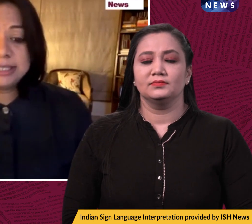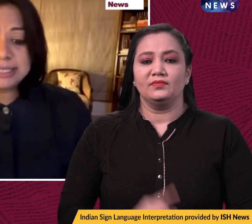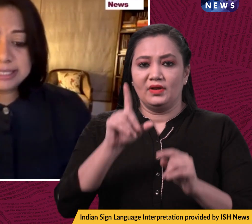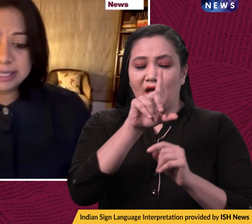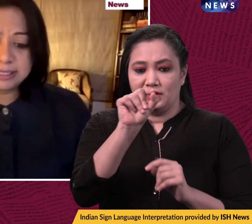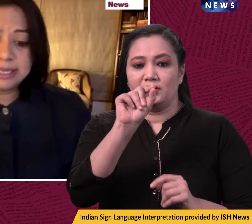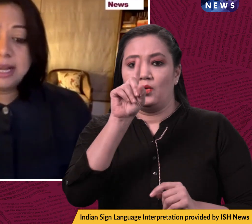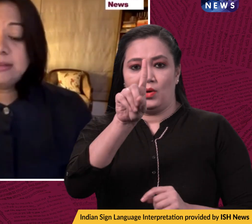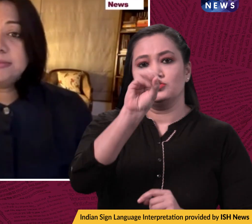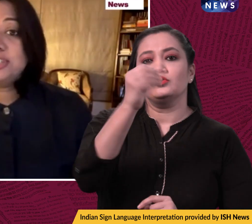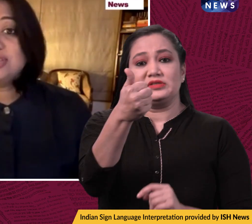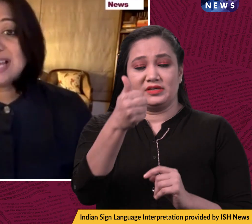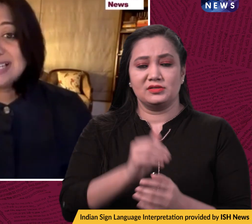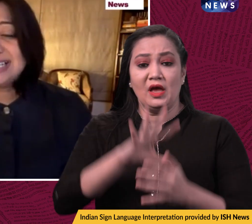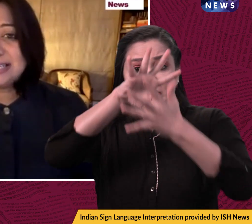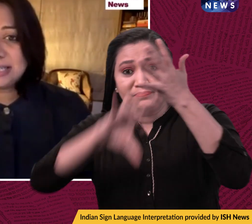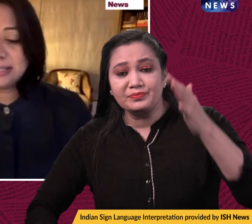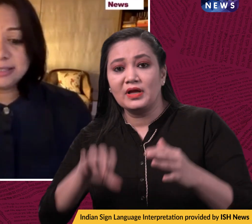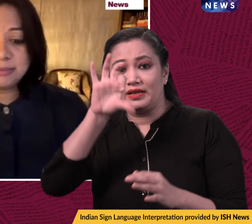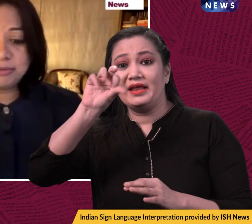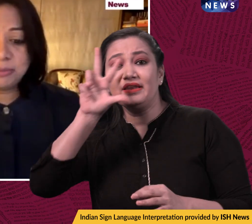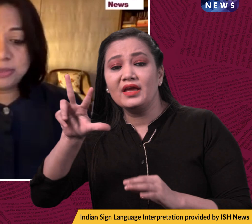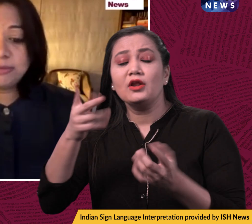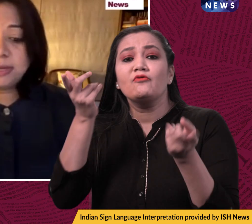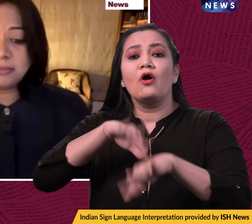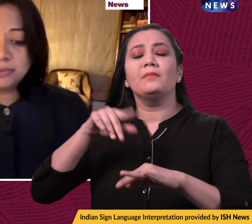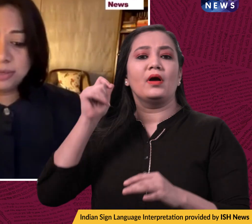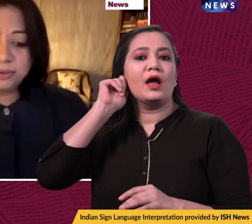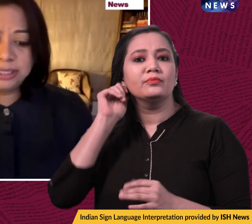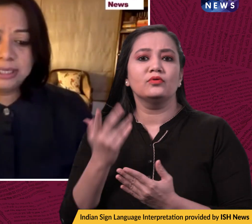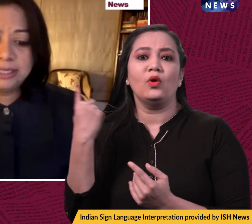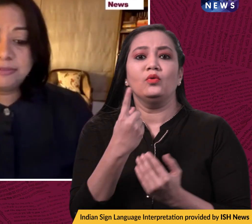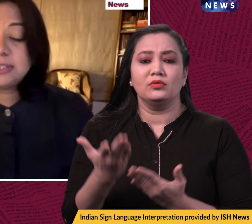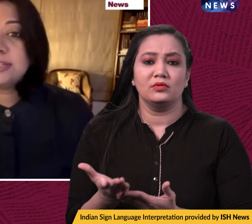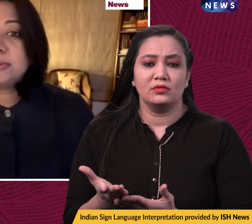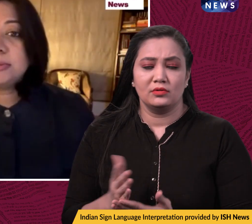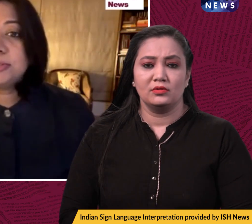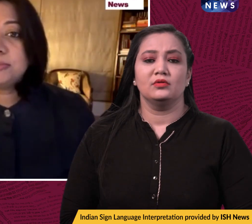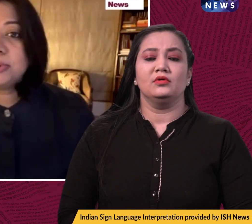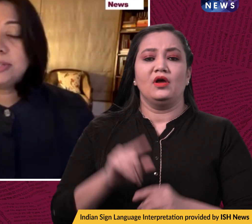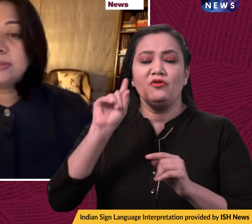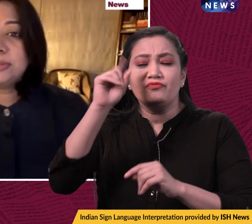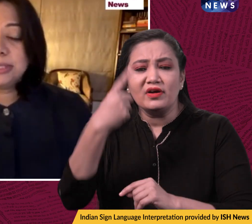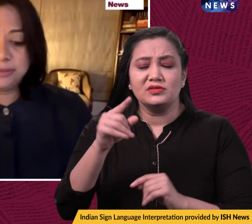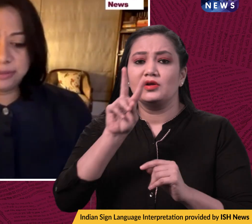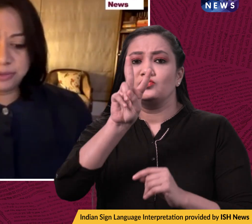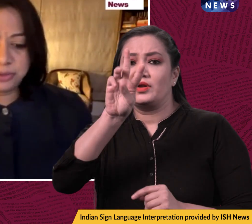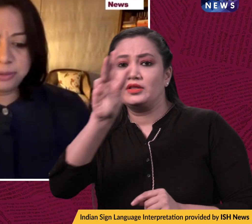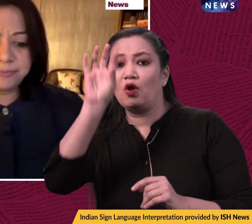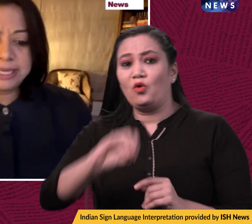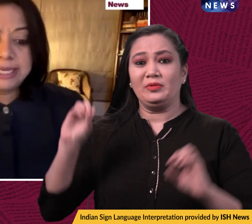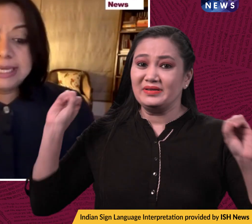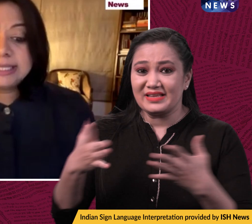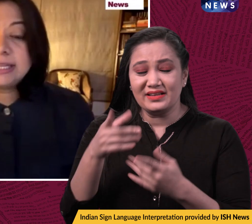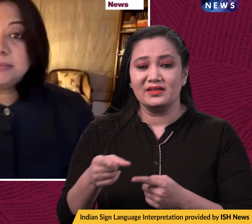at 106, out of which 98 cases are being reported from Kanpur alone. The first case, remember, was reported on the 23rd of